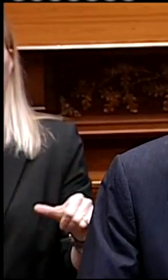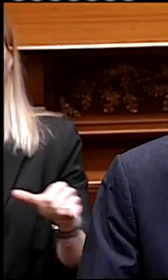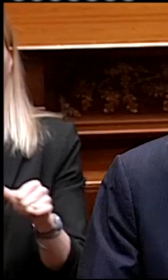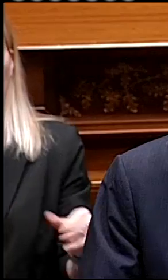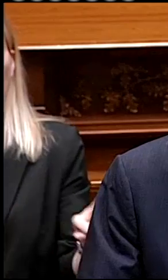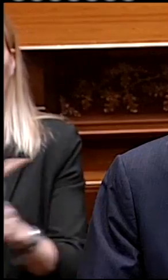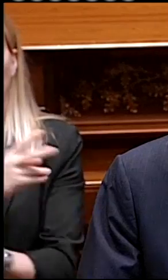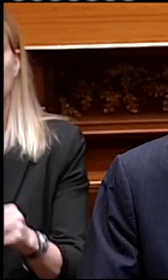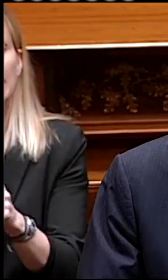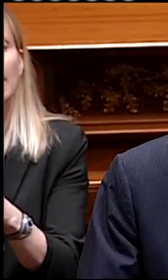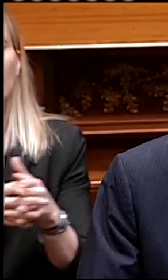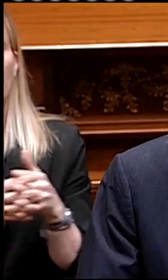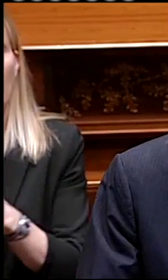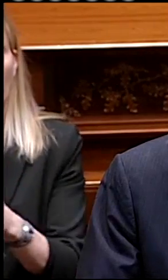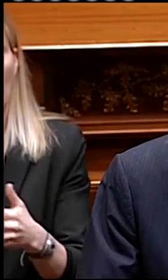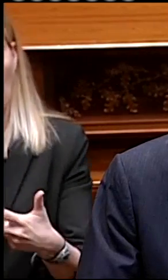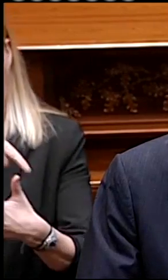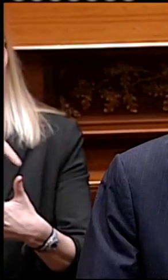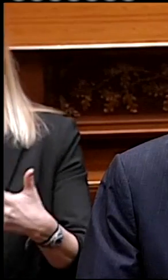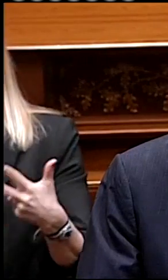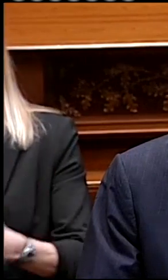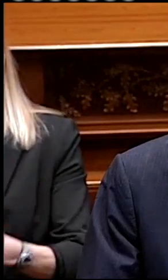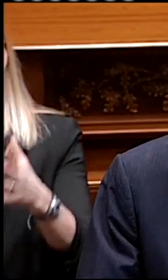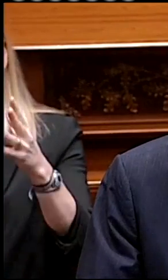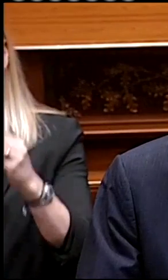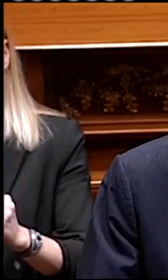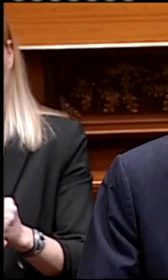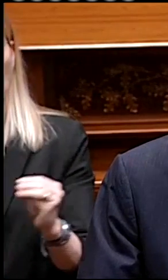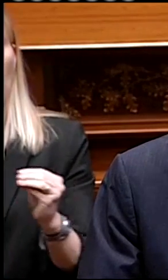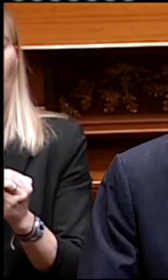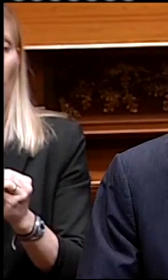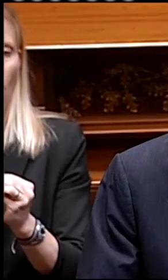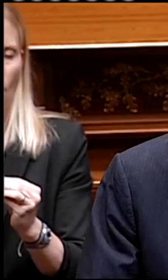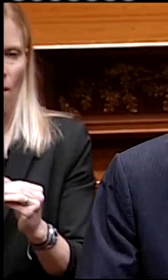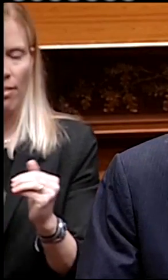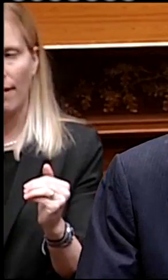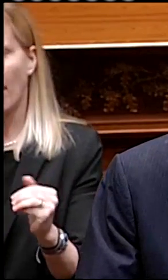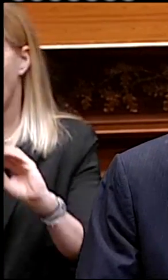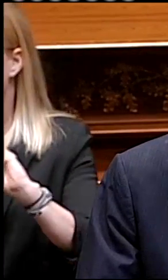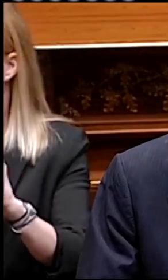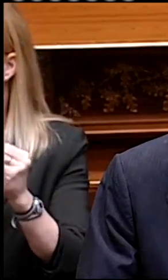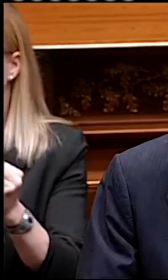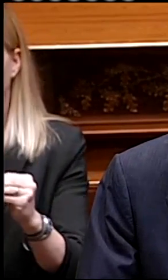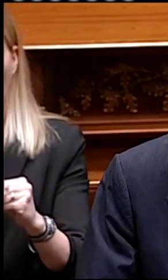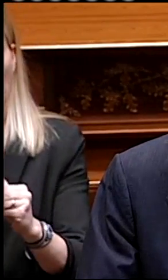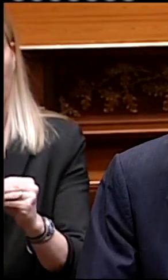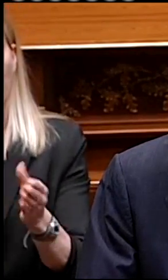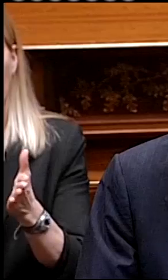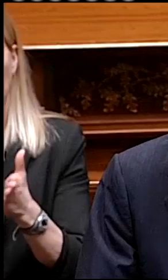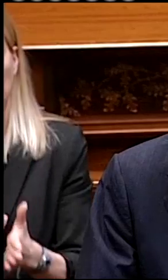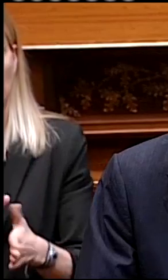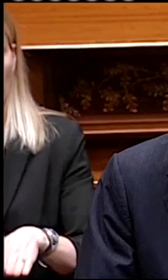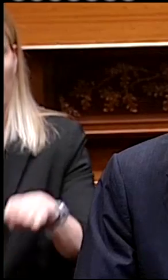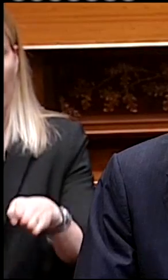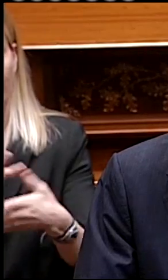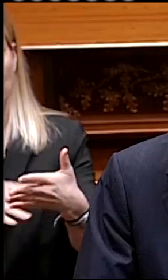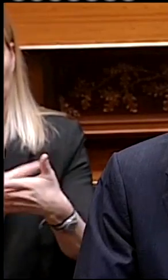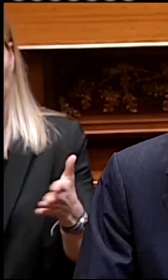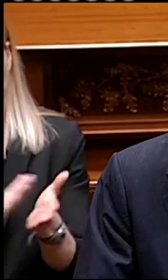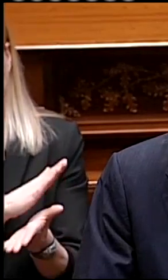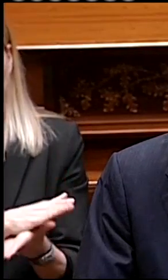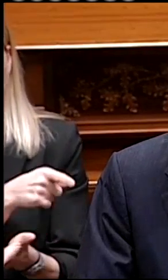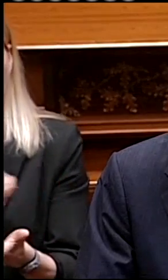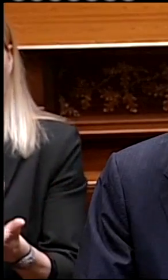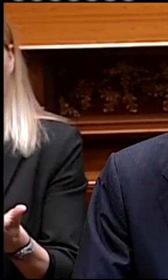America. Those costs add up to far more than just numbers on an accountant's balance sheet.